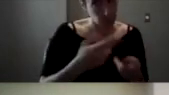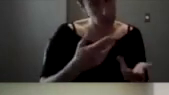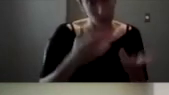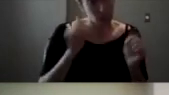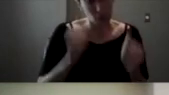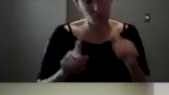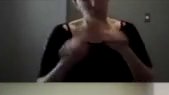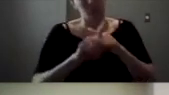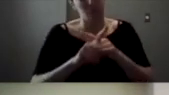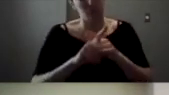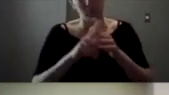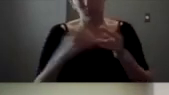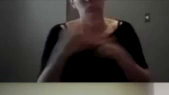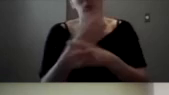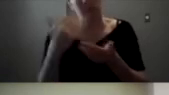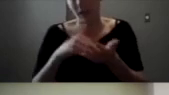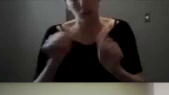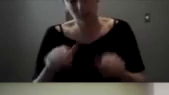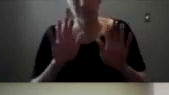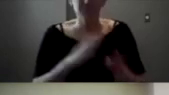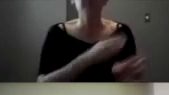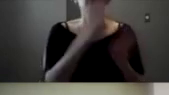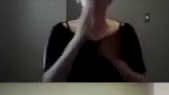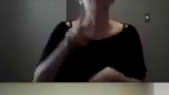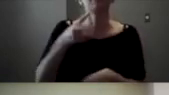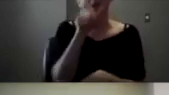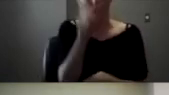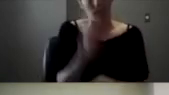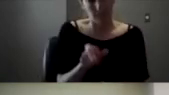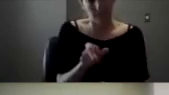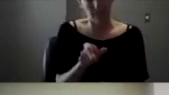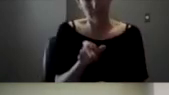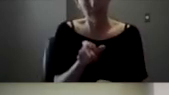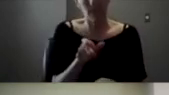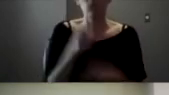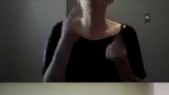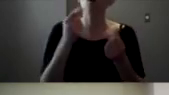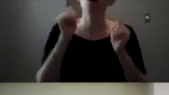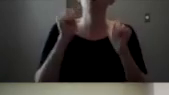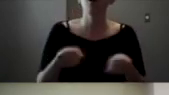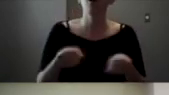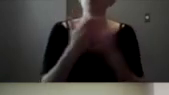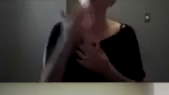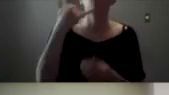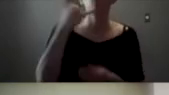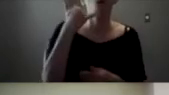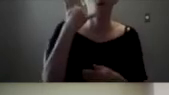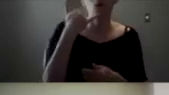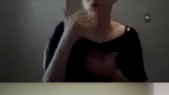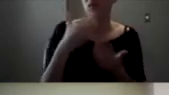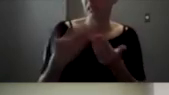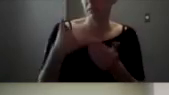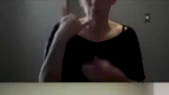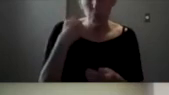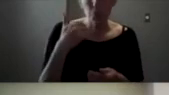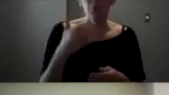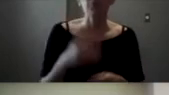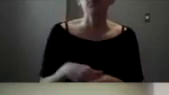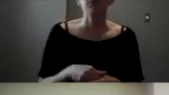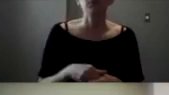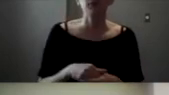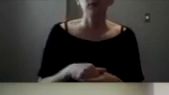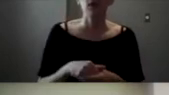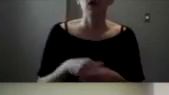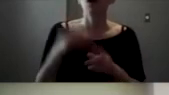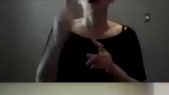The next column are issues that can be handled entirely by telephonic conversations, and many of these are billable